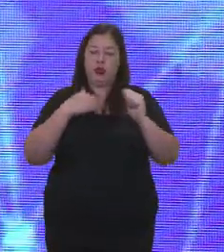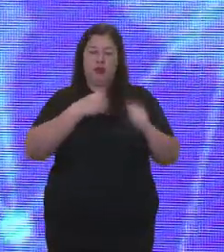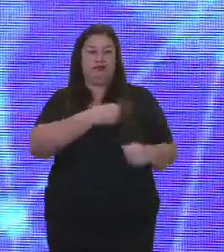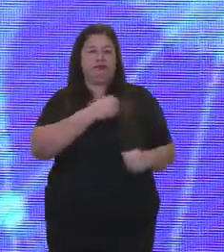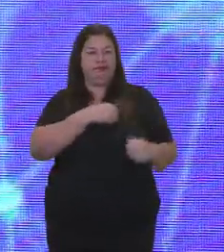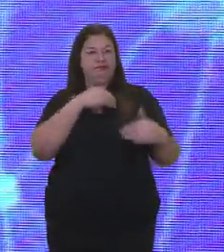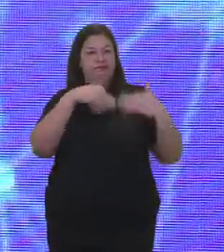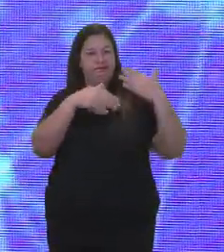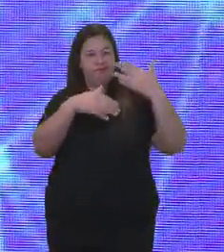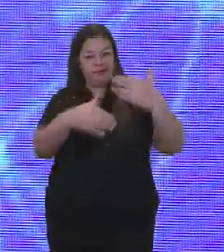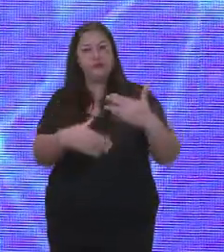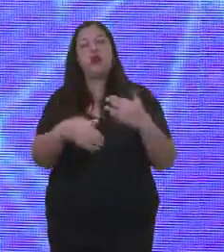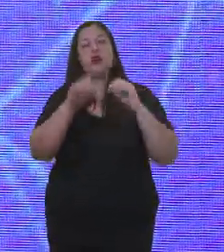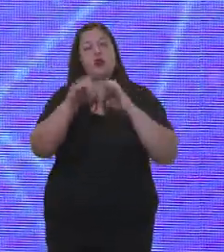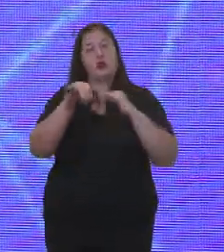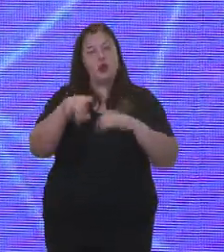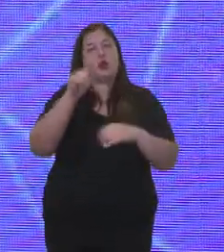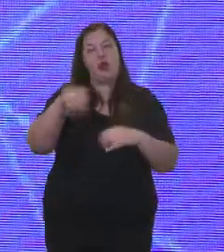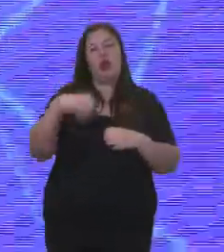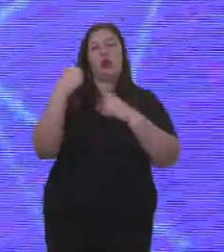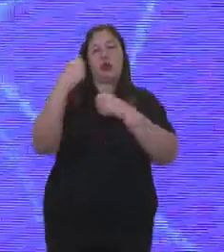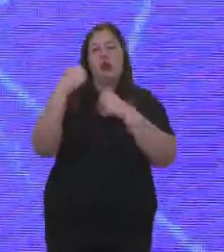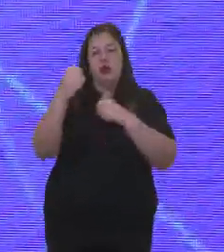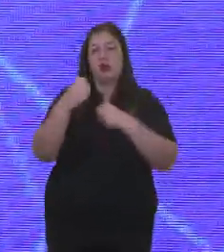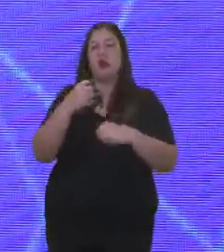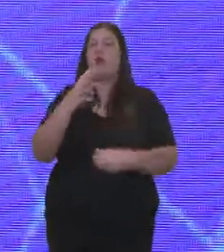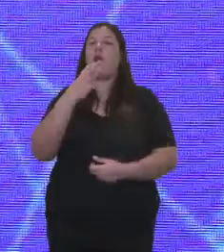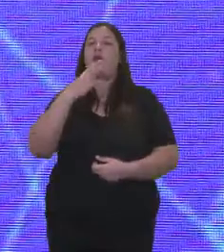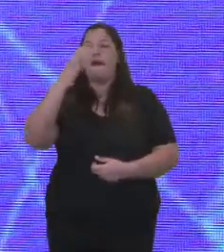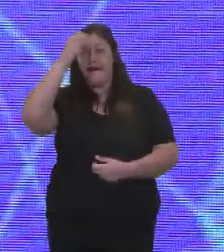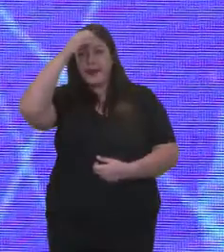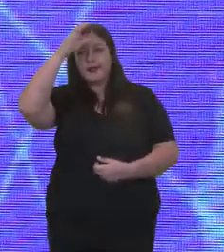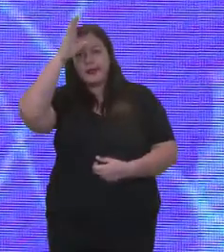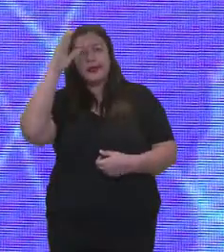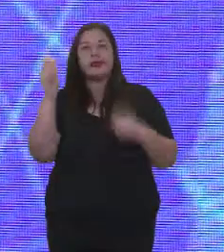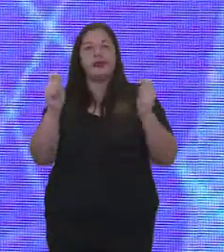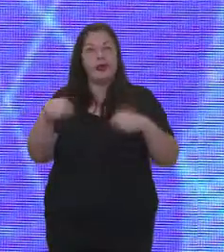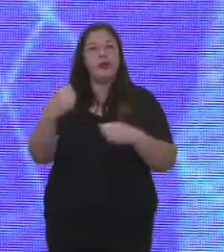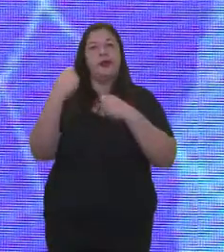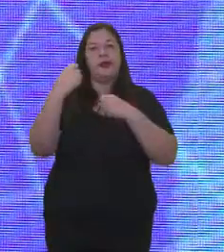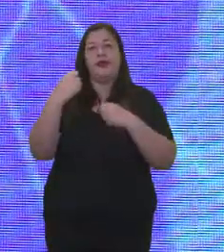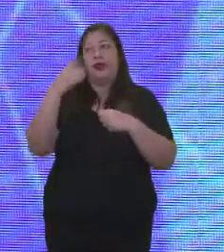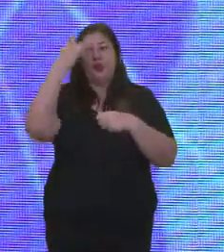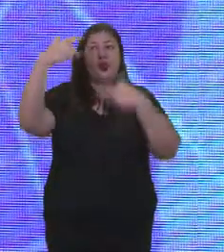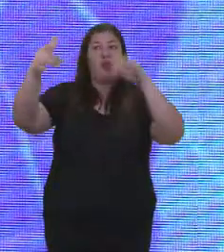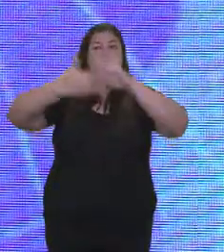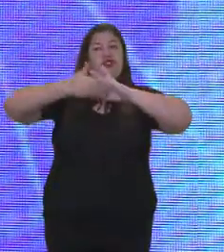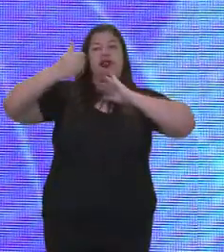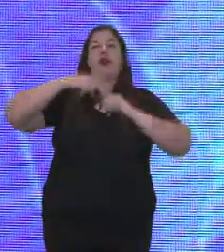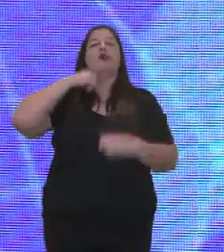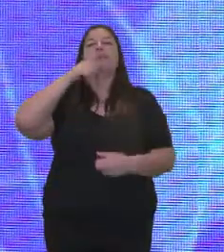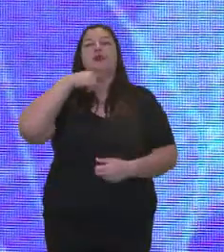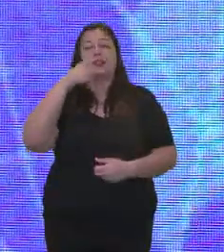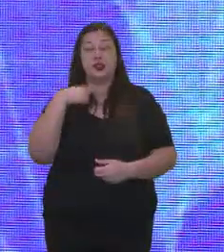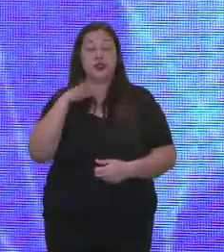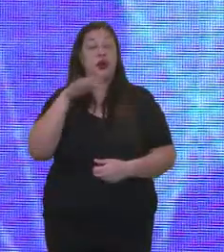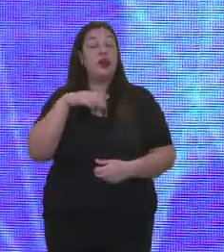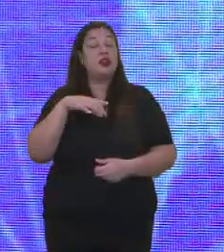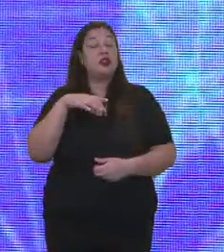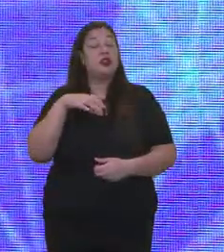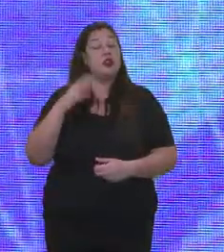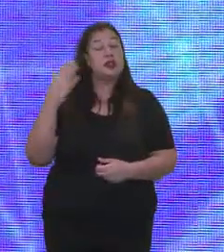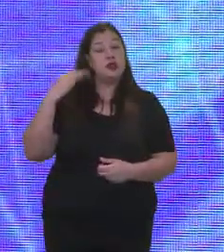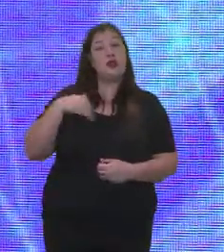my journey of education. Education is power, knowledge is power. But in that moment, no matter how